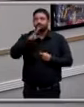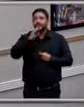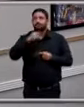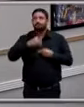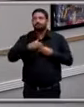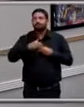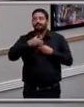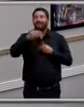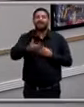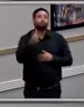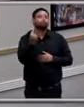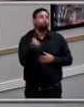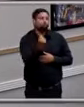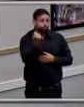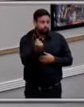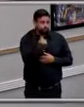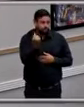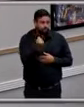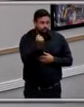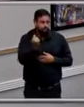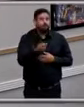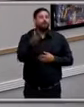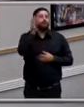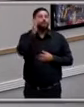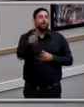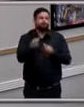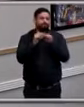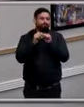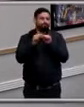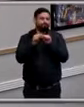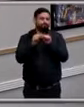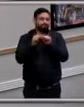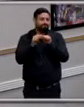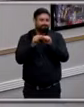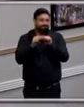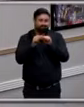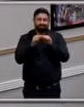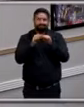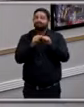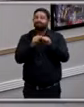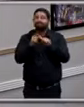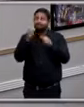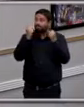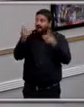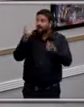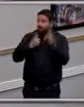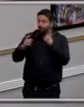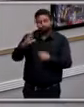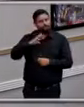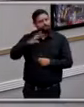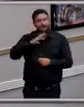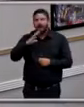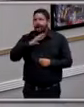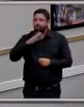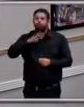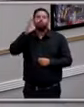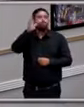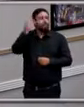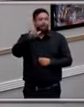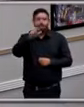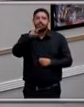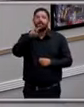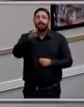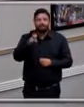next Tuesday, and we will continue to do this as long as we have questions, because we want to be able to